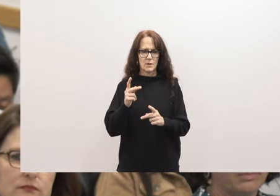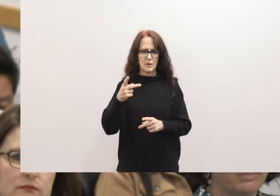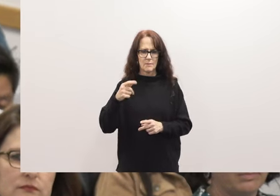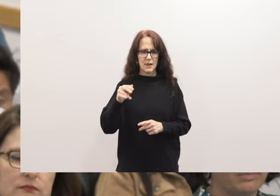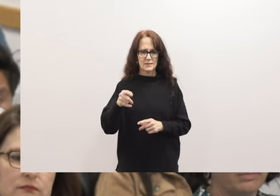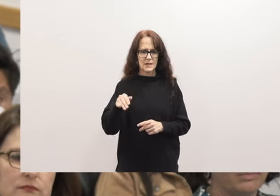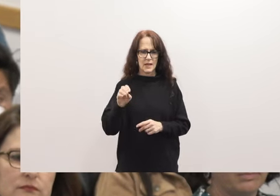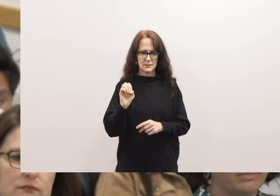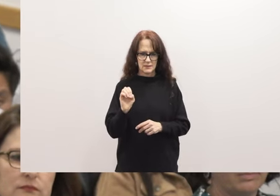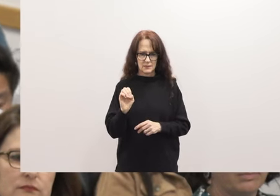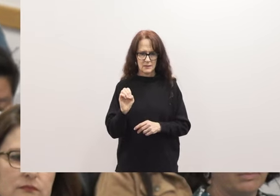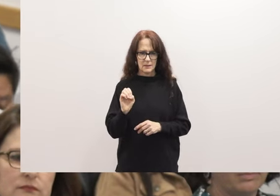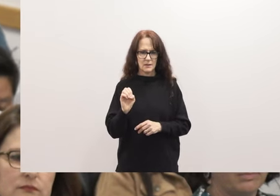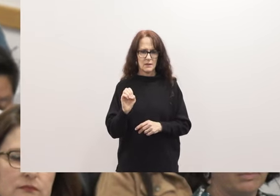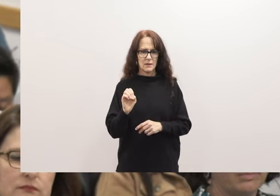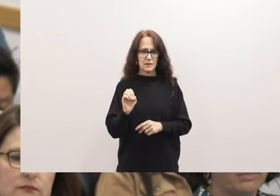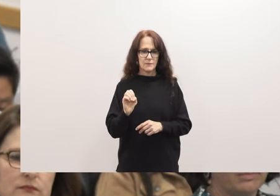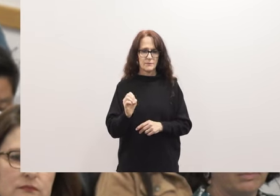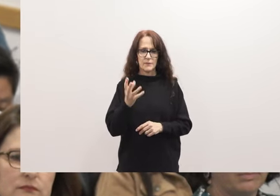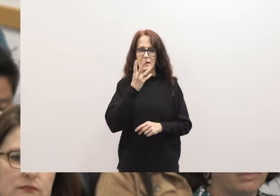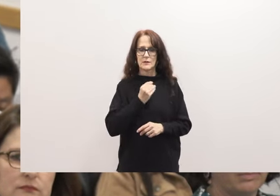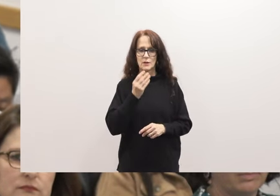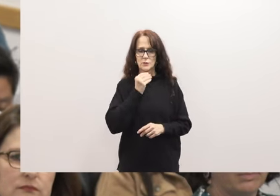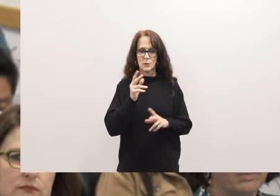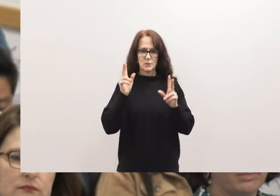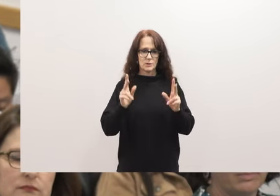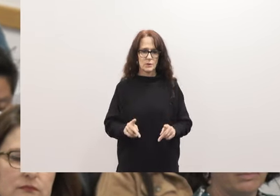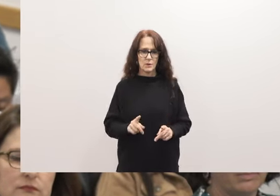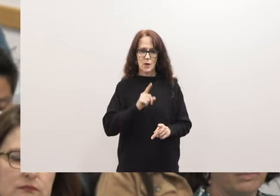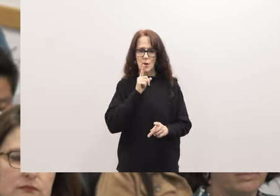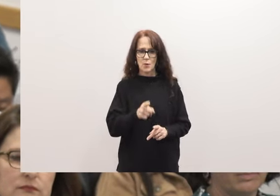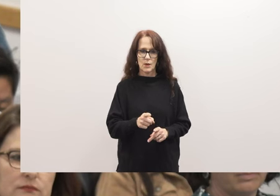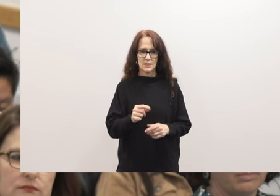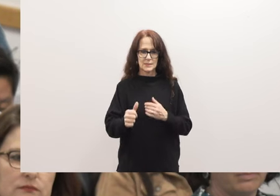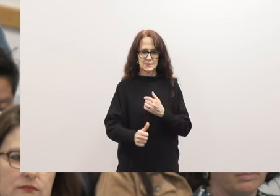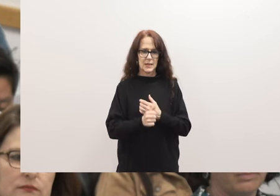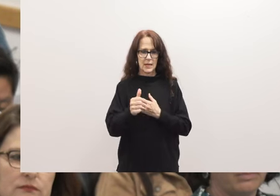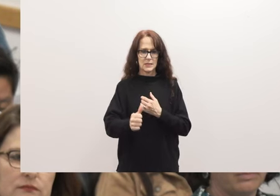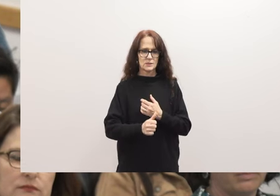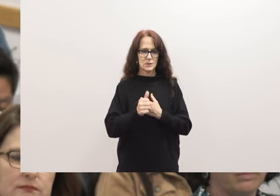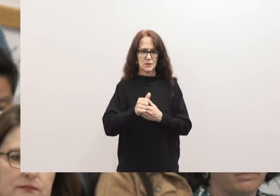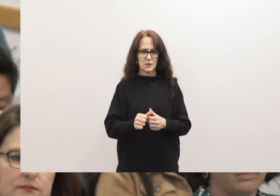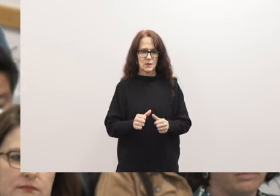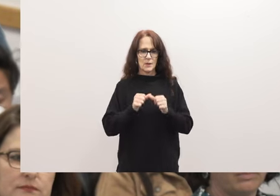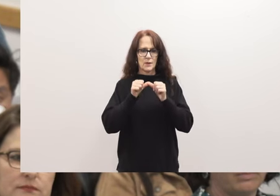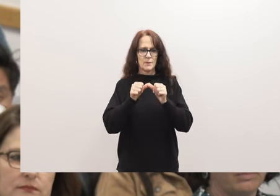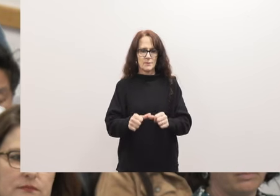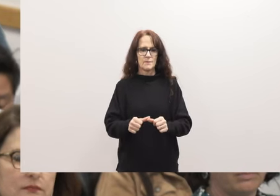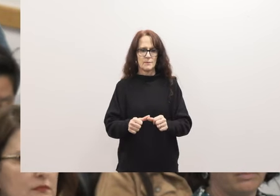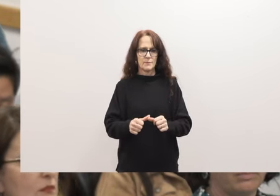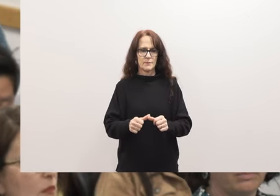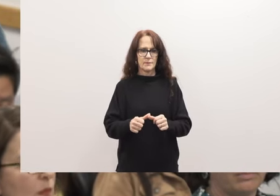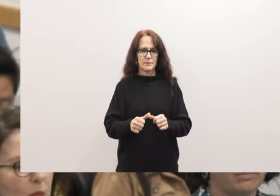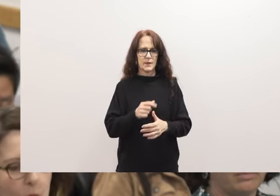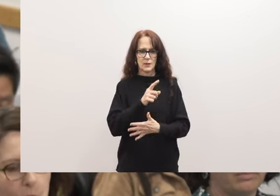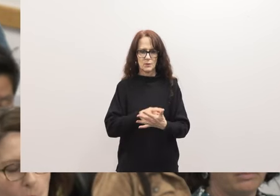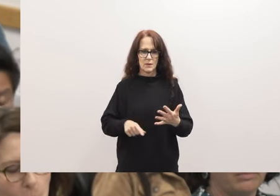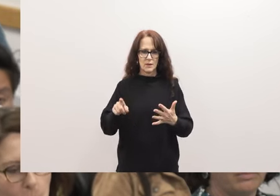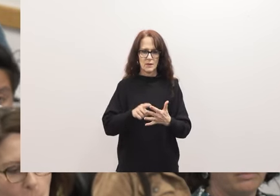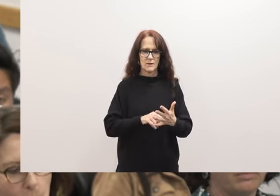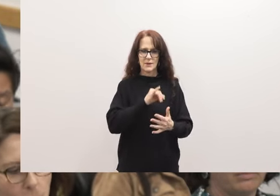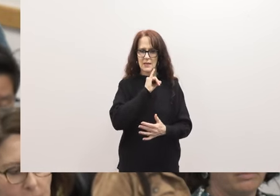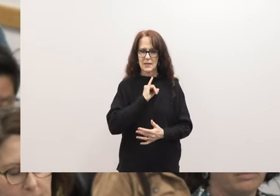Palestine. As a Jewish woman, I find it extremely dangerous to continue to conflate the criticisms of